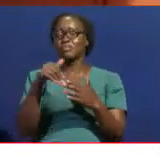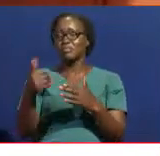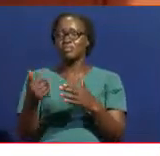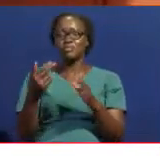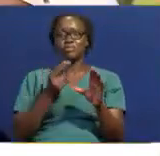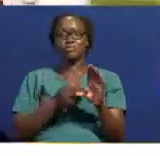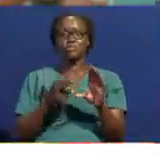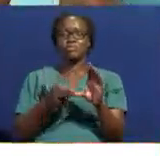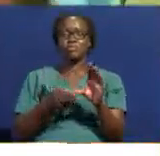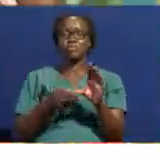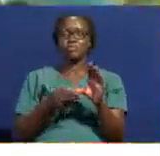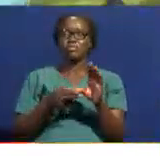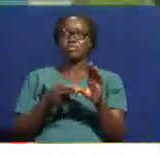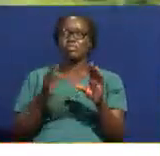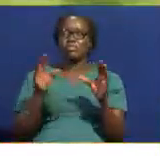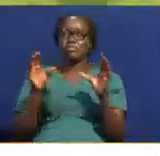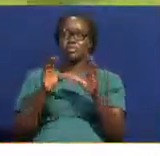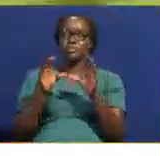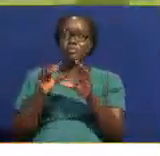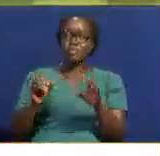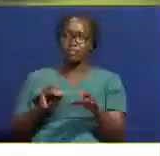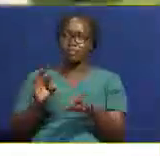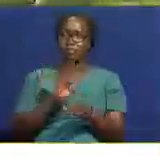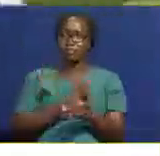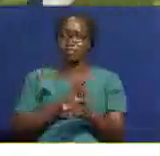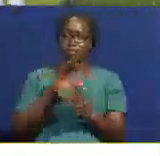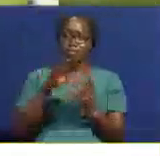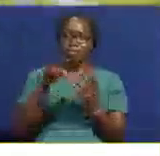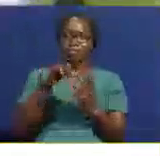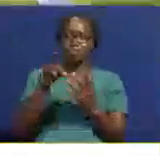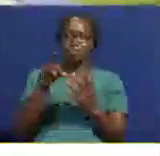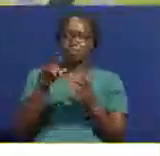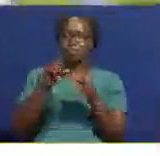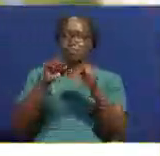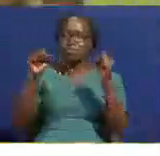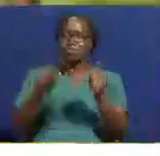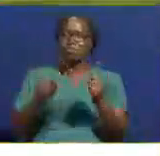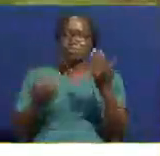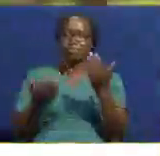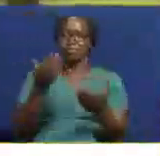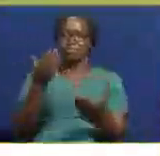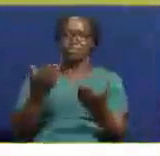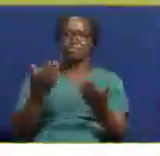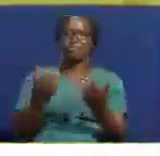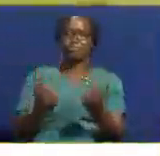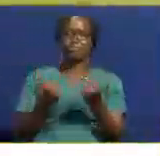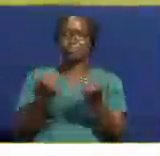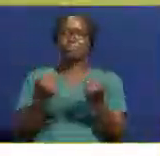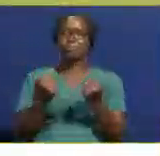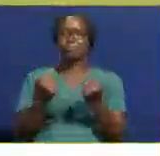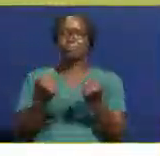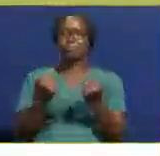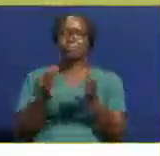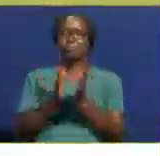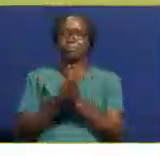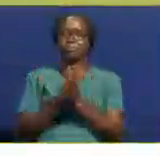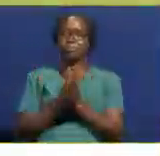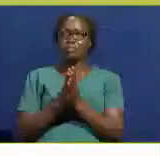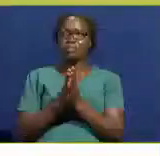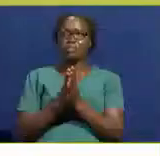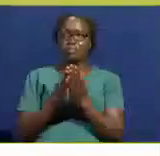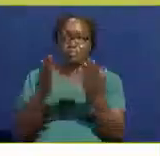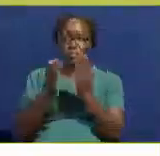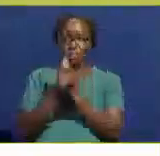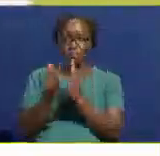who participated. The coaching staff said they based their selection criteria on a balance of fitness, form and tactical alignment to